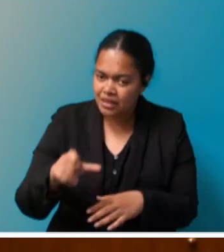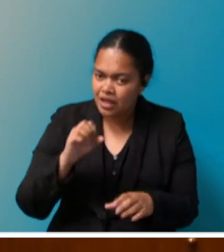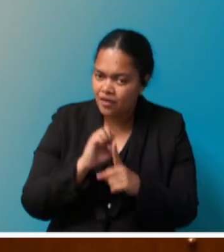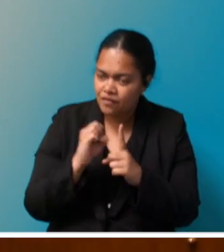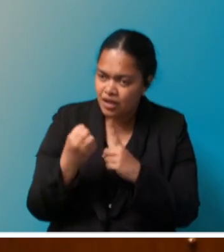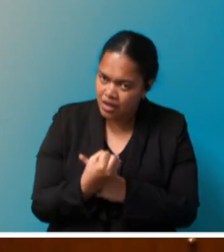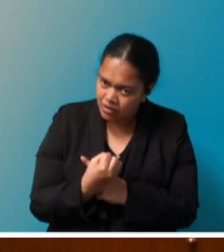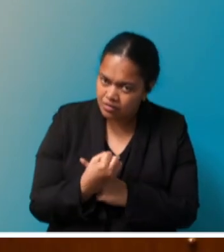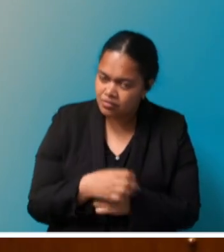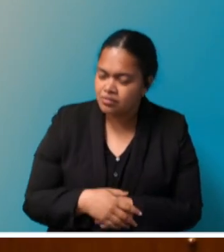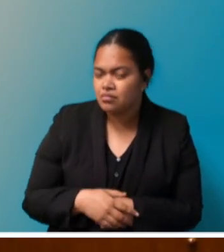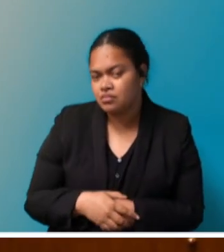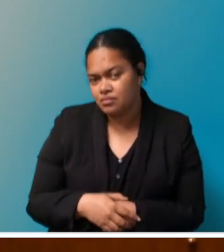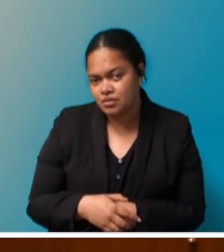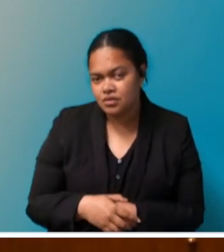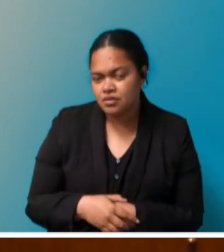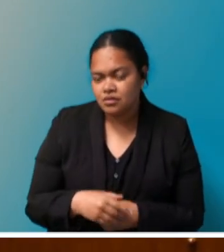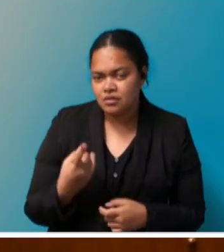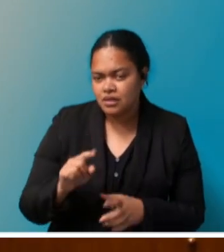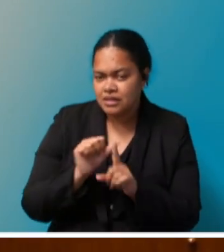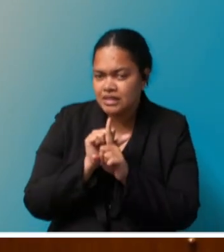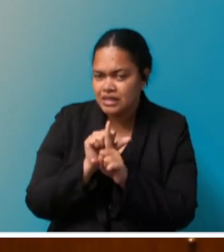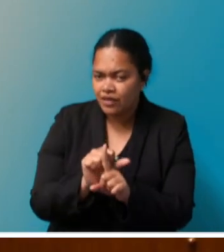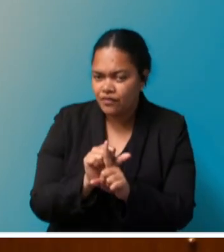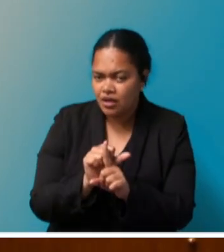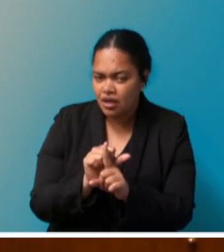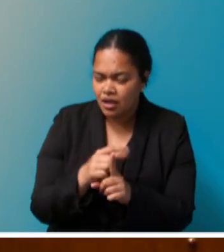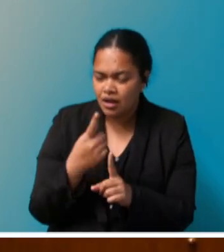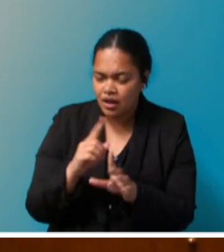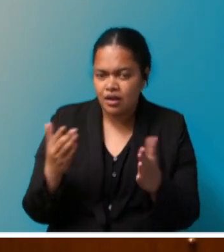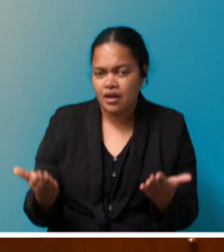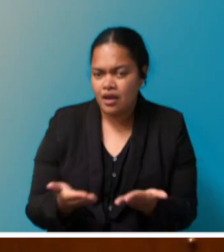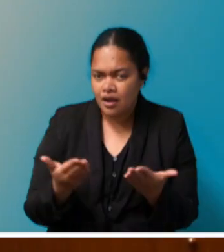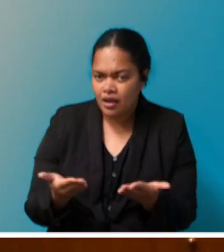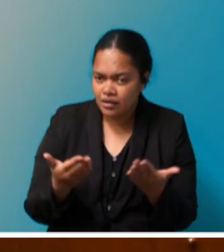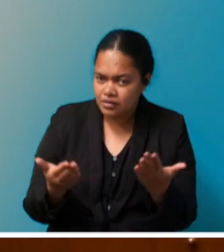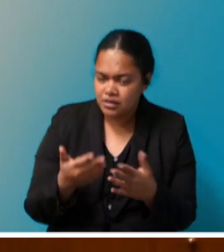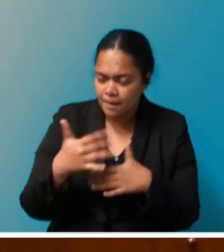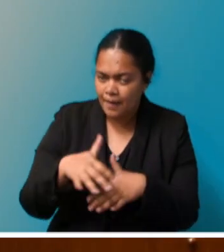robust mechanisms to safeguard and enhance public